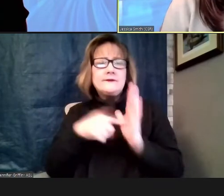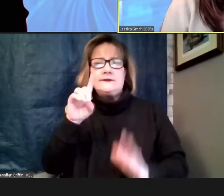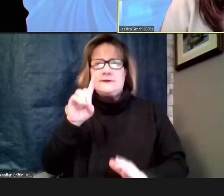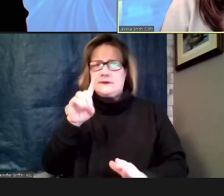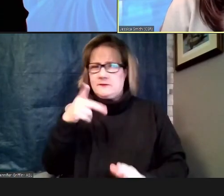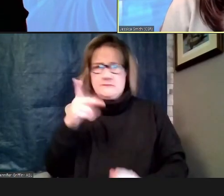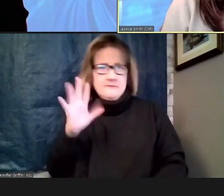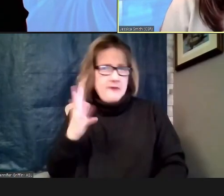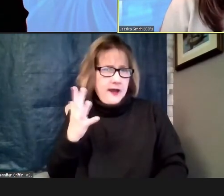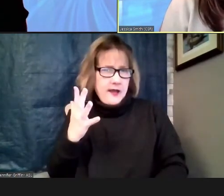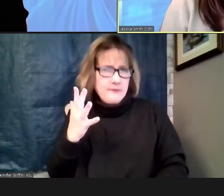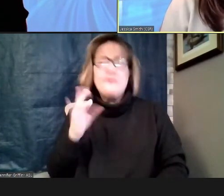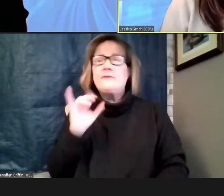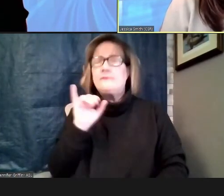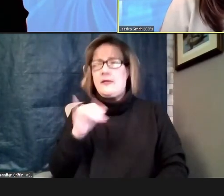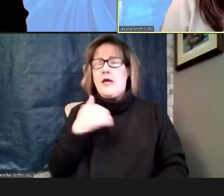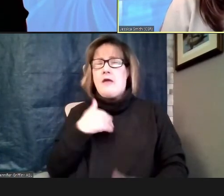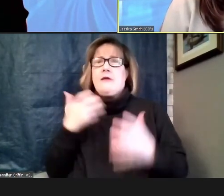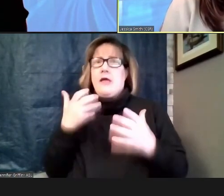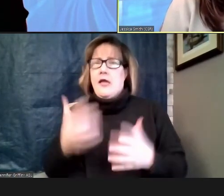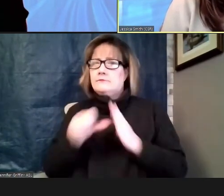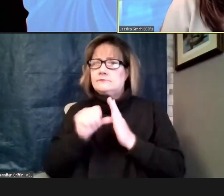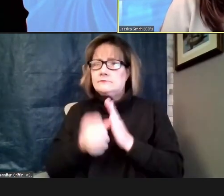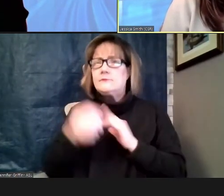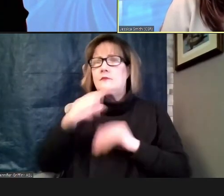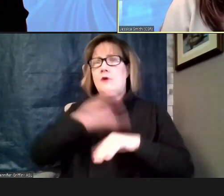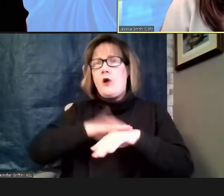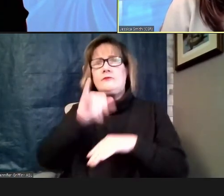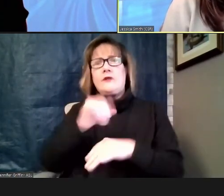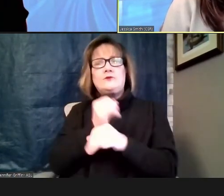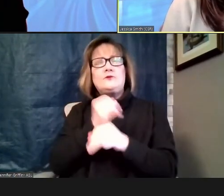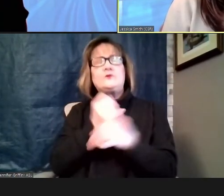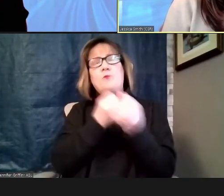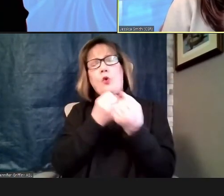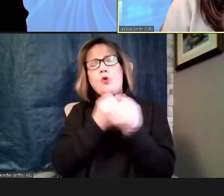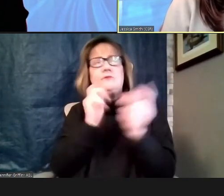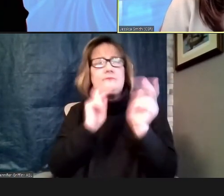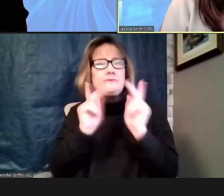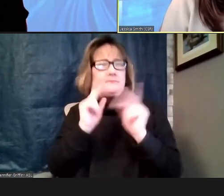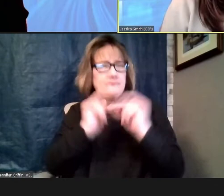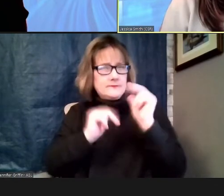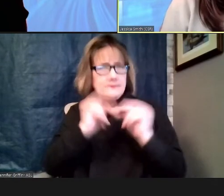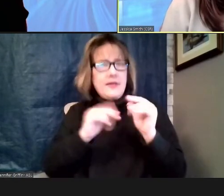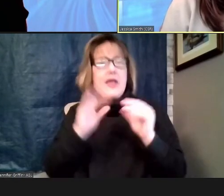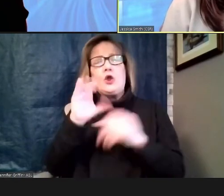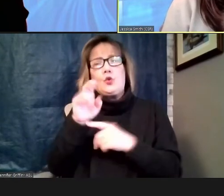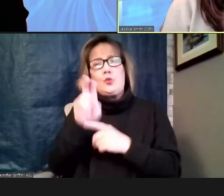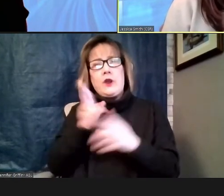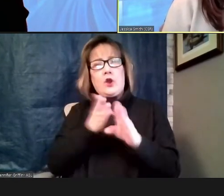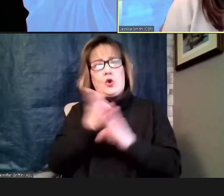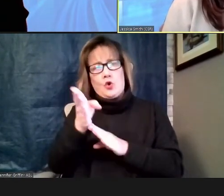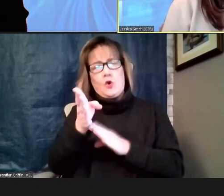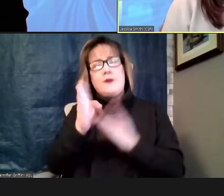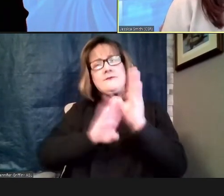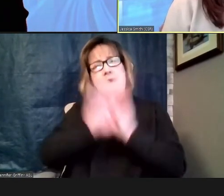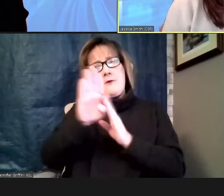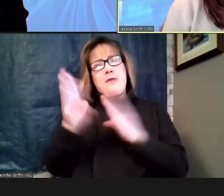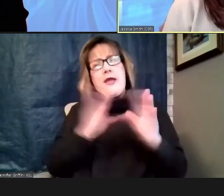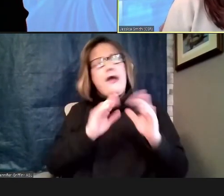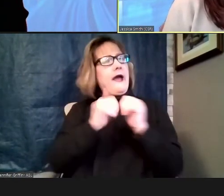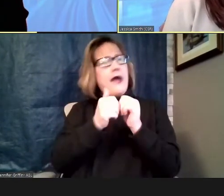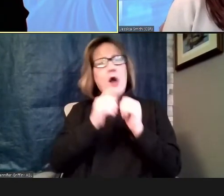DP5s, that have heavy emphasis on institutional support or facilities and career development plan, how are the reviewers prepared?